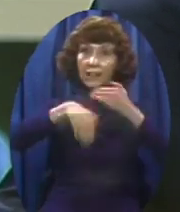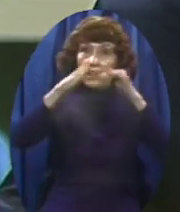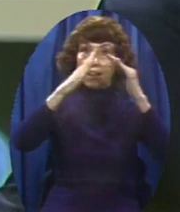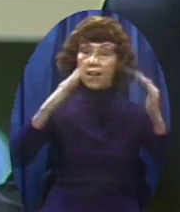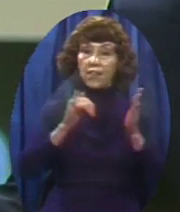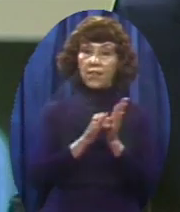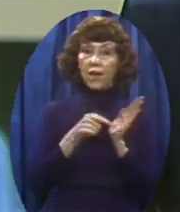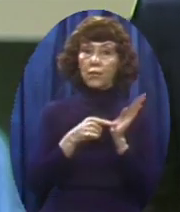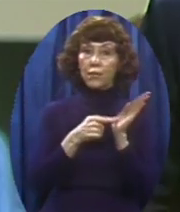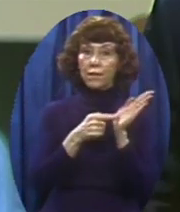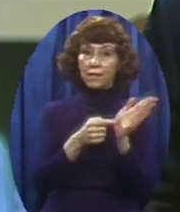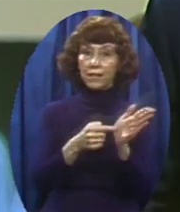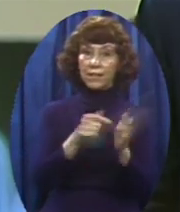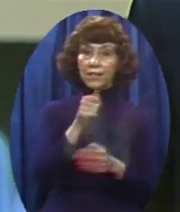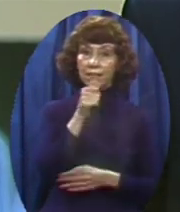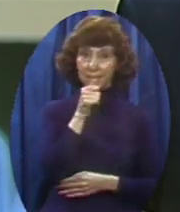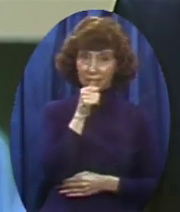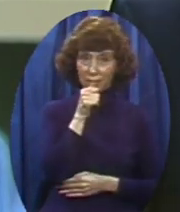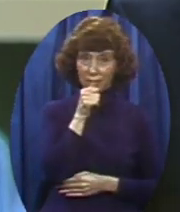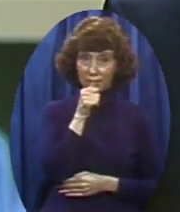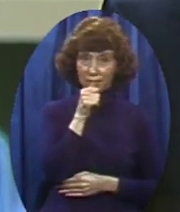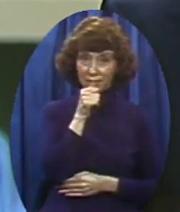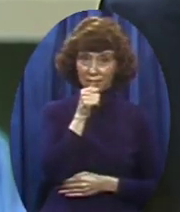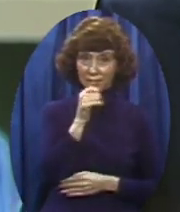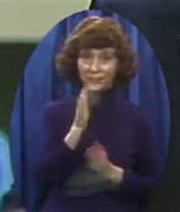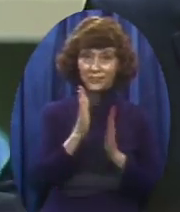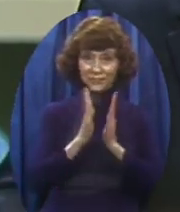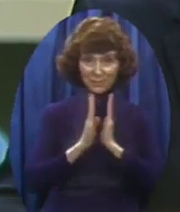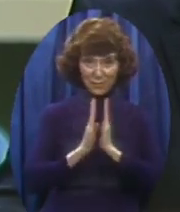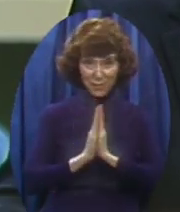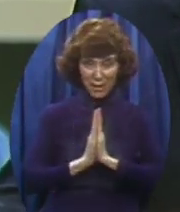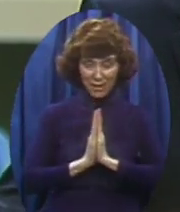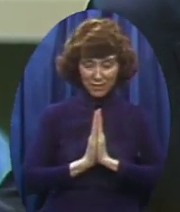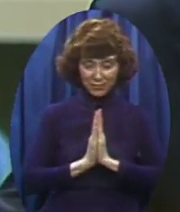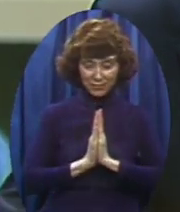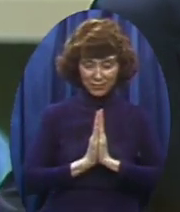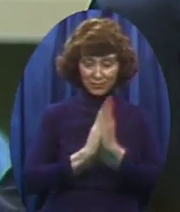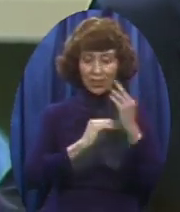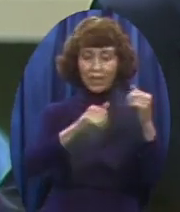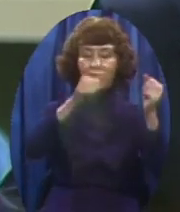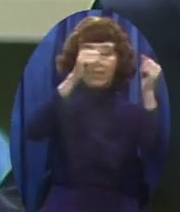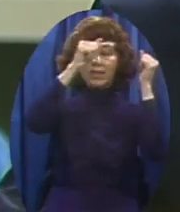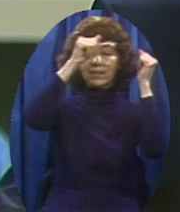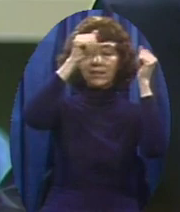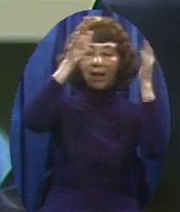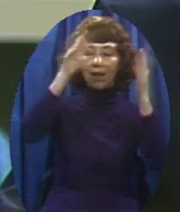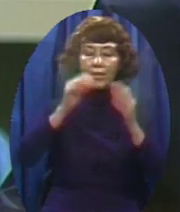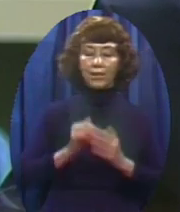revealeth secrets." Let us pray. Our Heavenly Father,